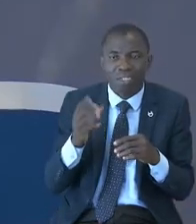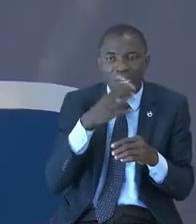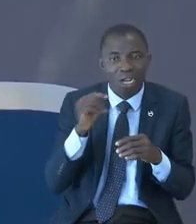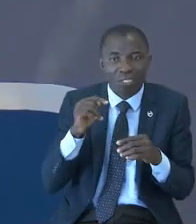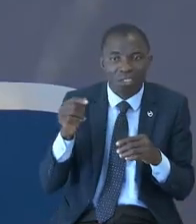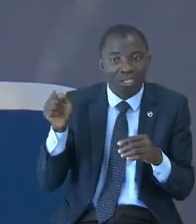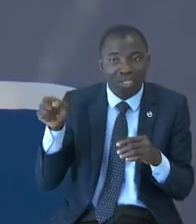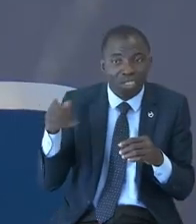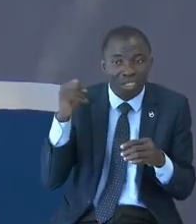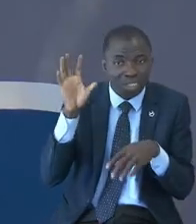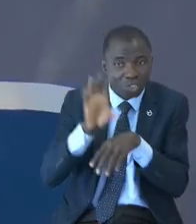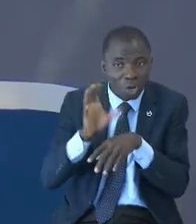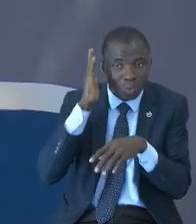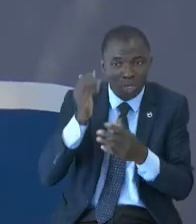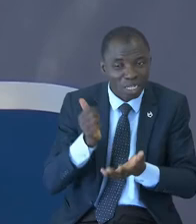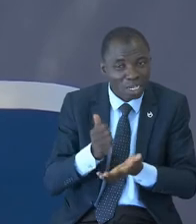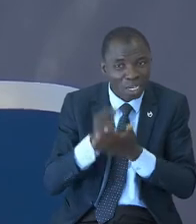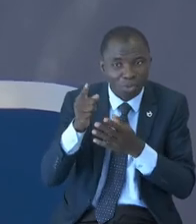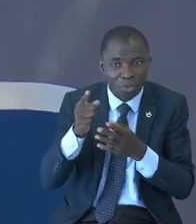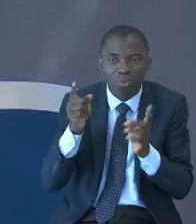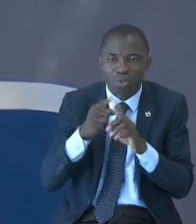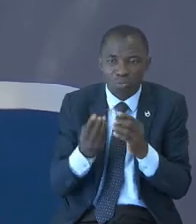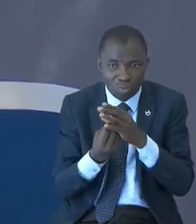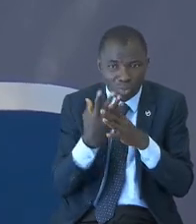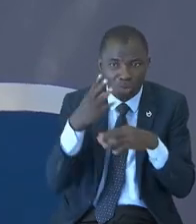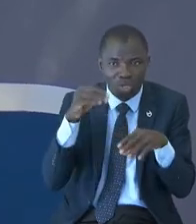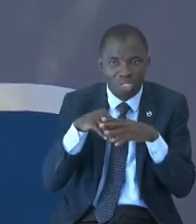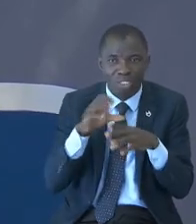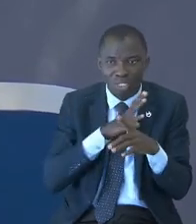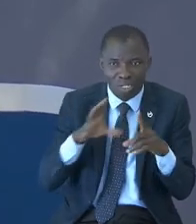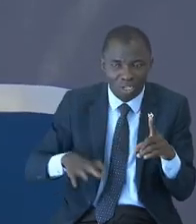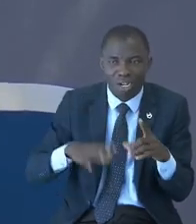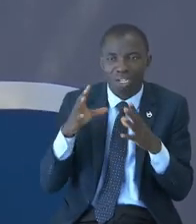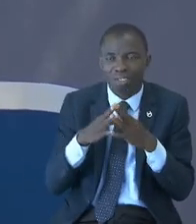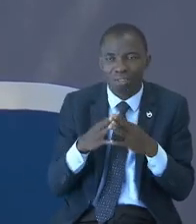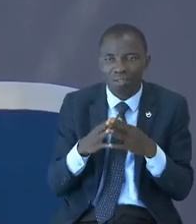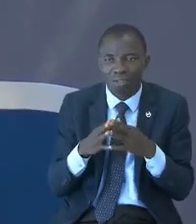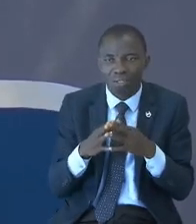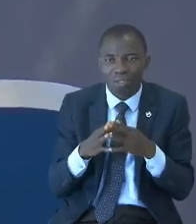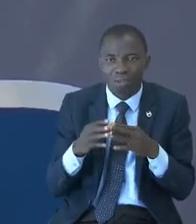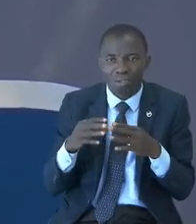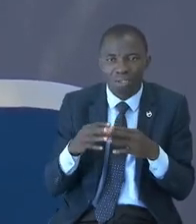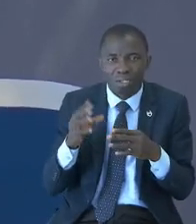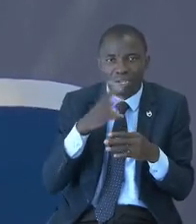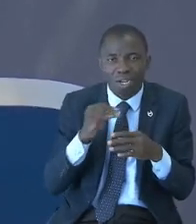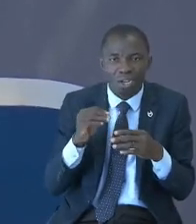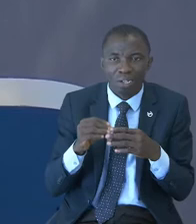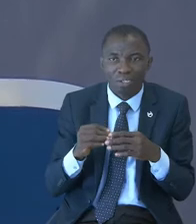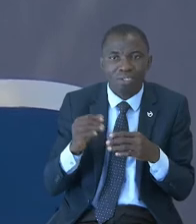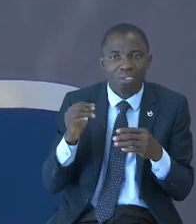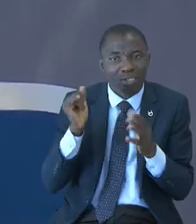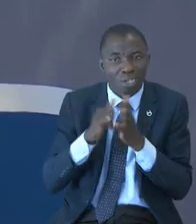it. So if you have surrendered tonight, make sure the information about you is collected.